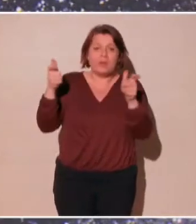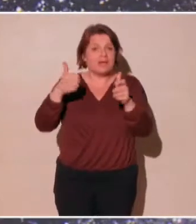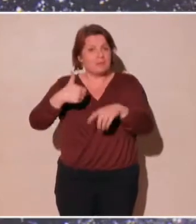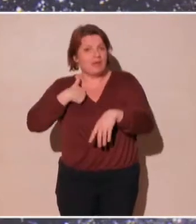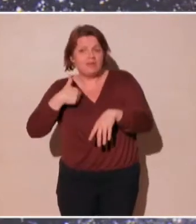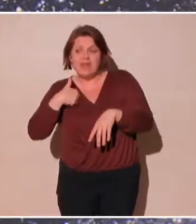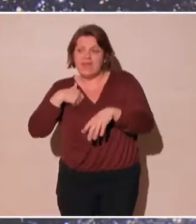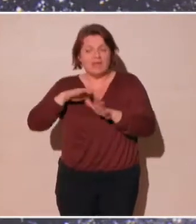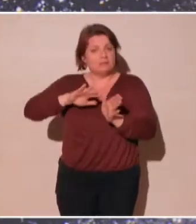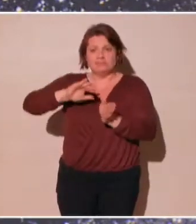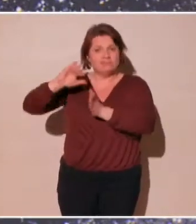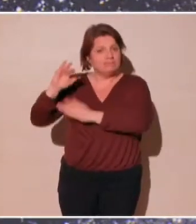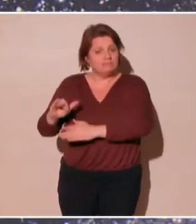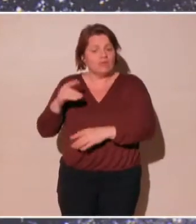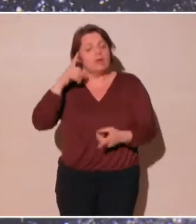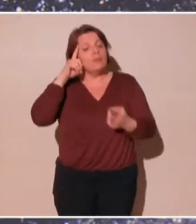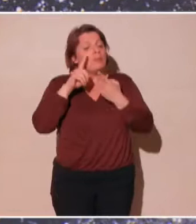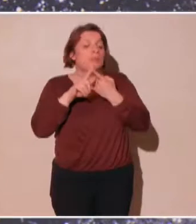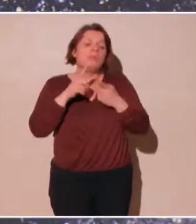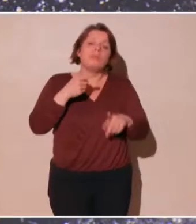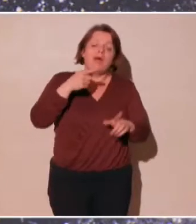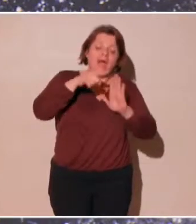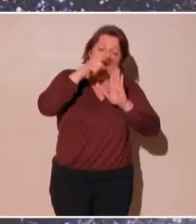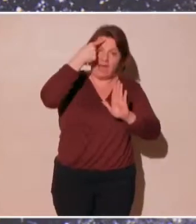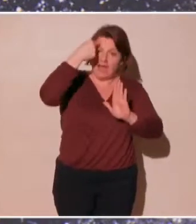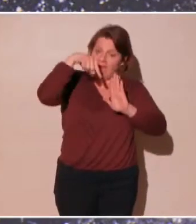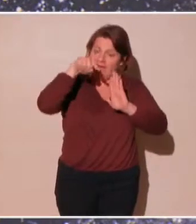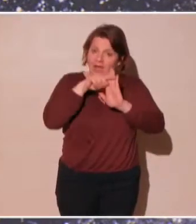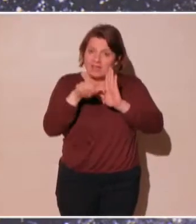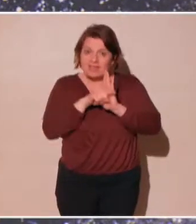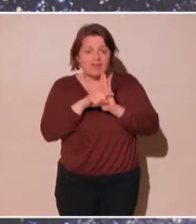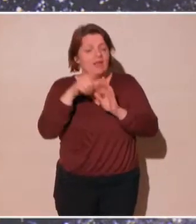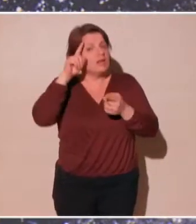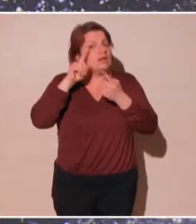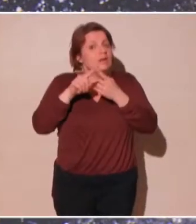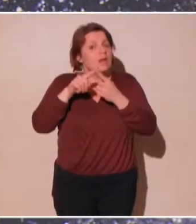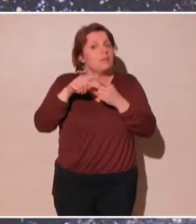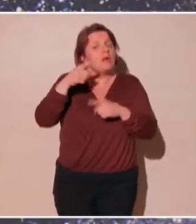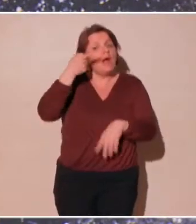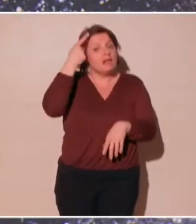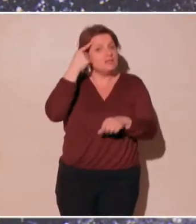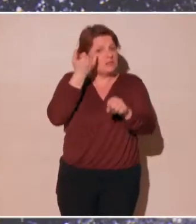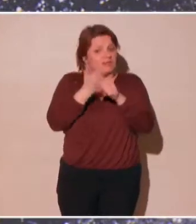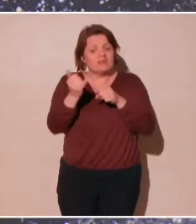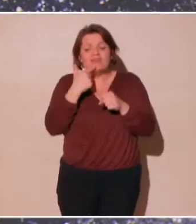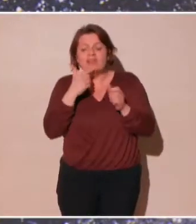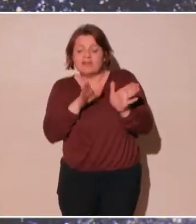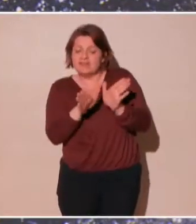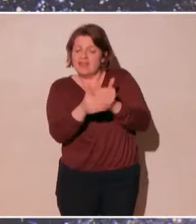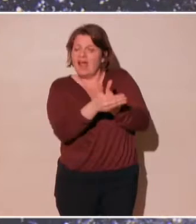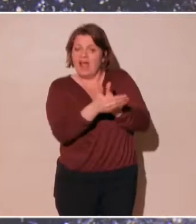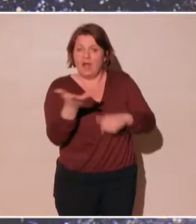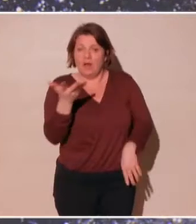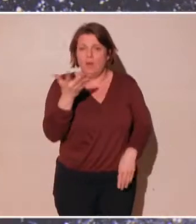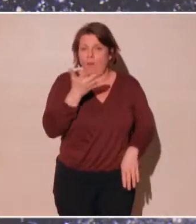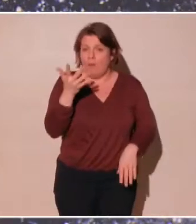So when we talk of ethics in AI and policy and political choices in ethics, we talk about the